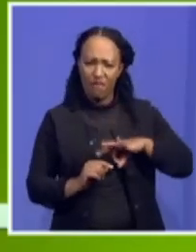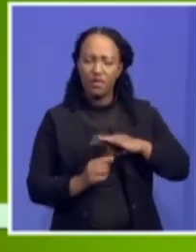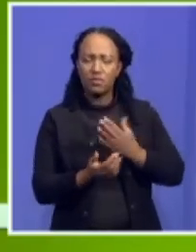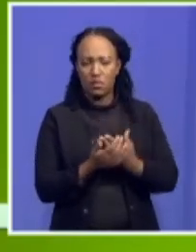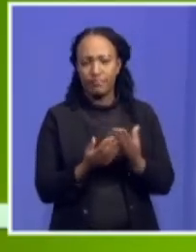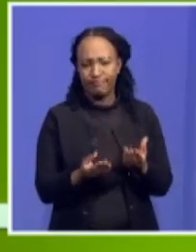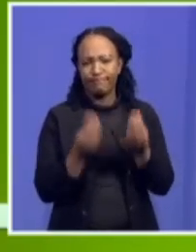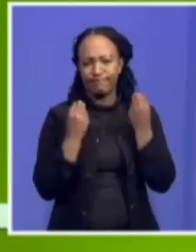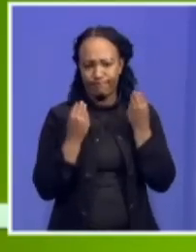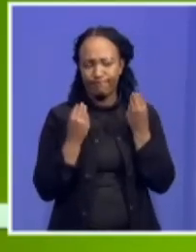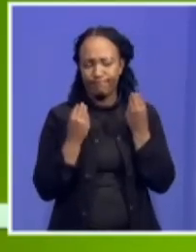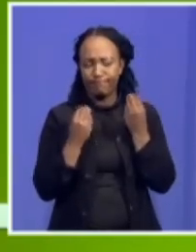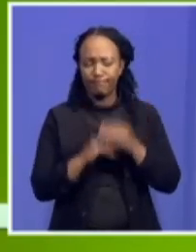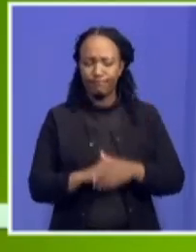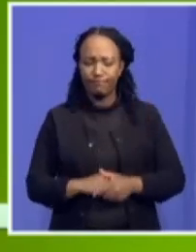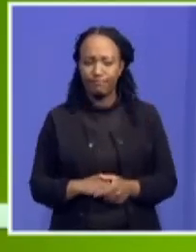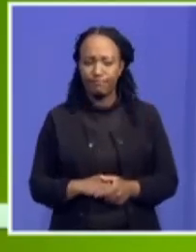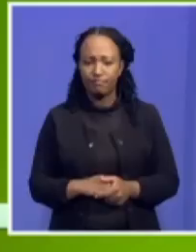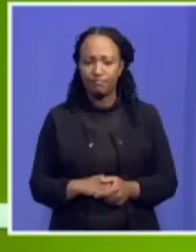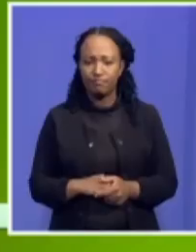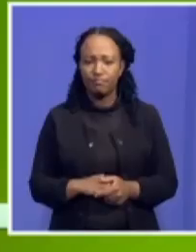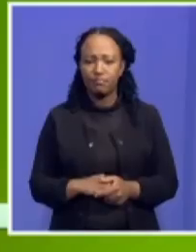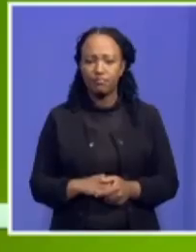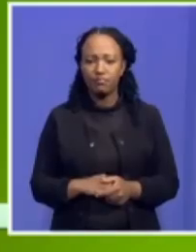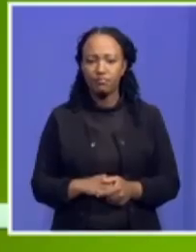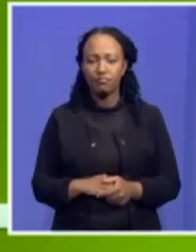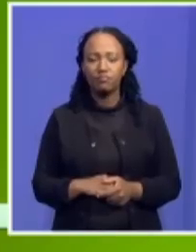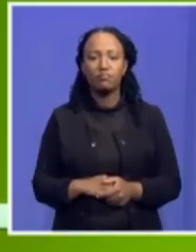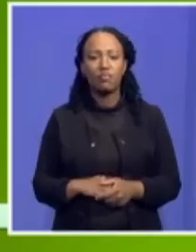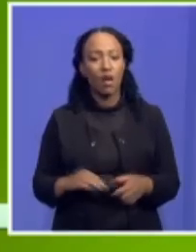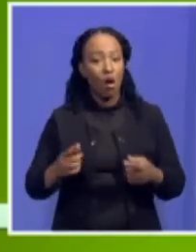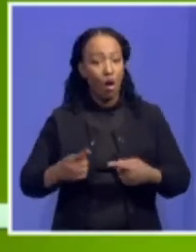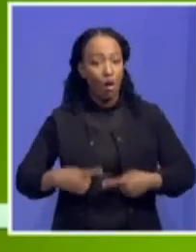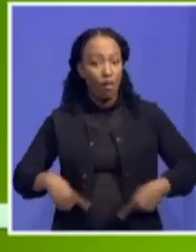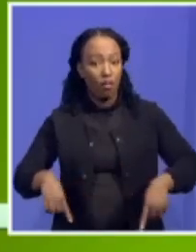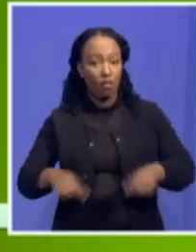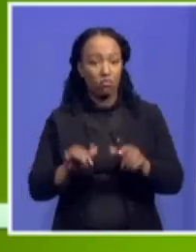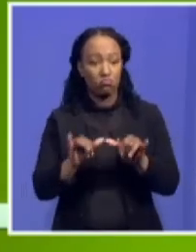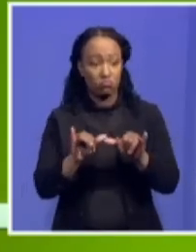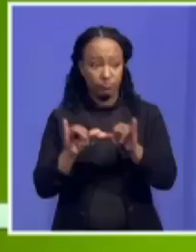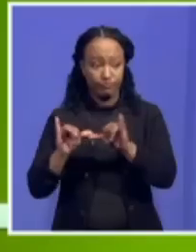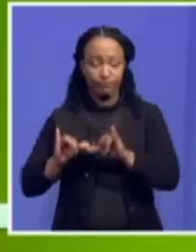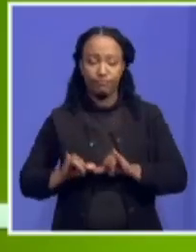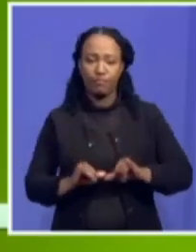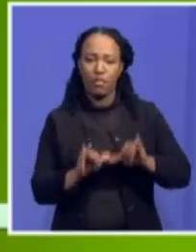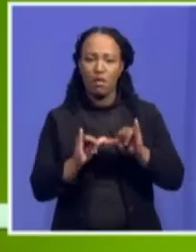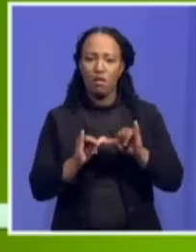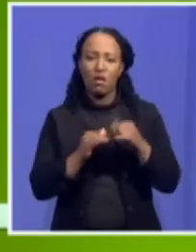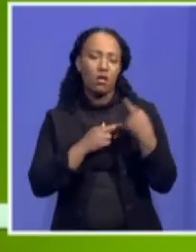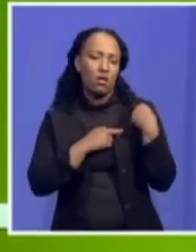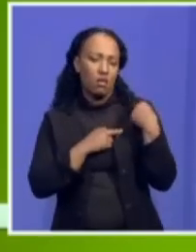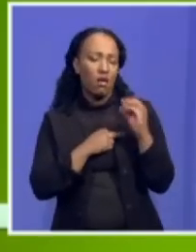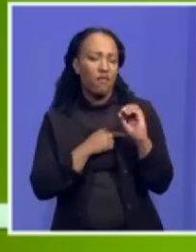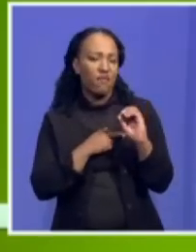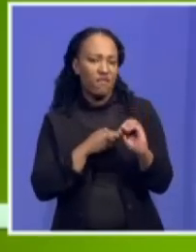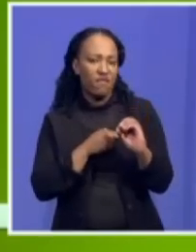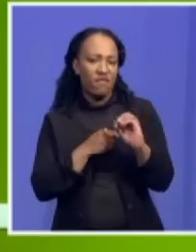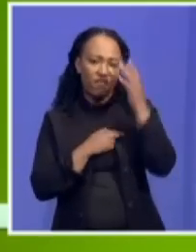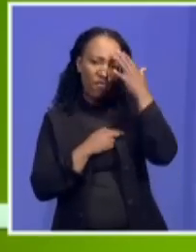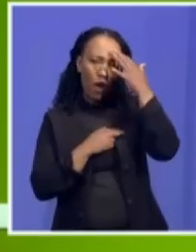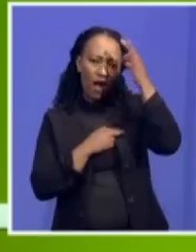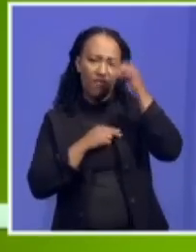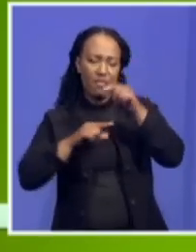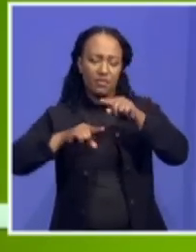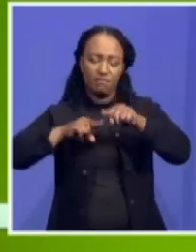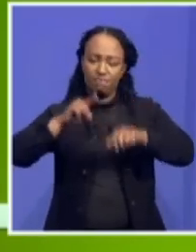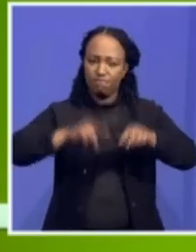the corporates. We have a shared responsibility as governments, as mining companies,